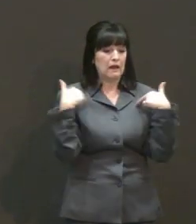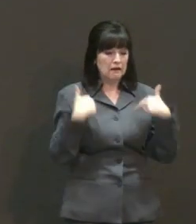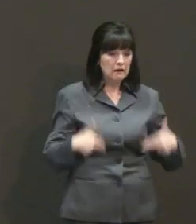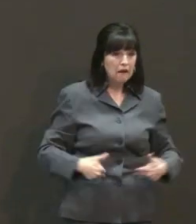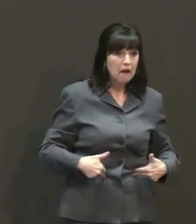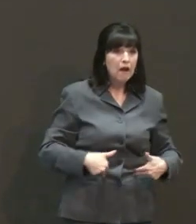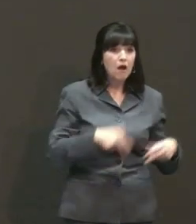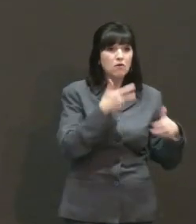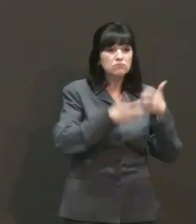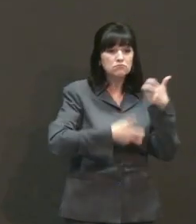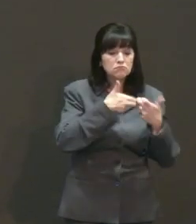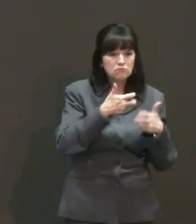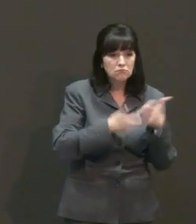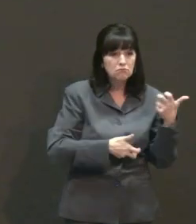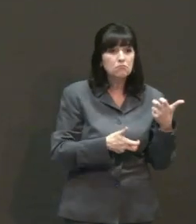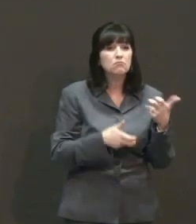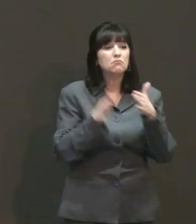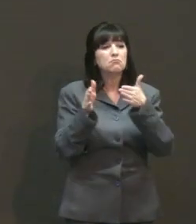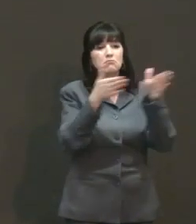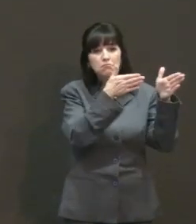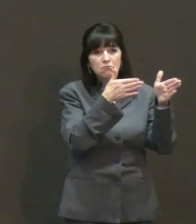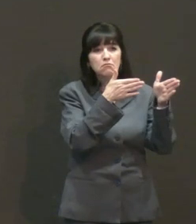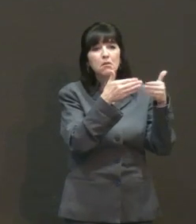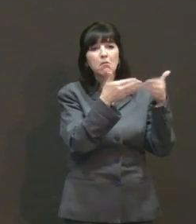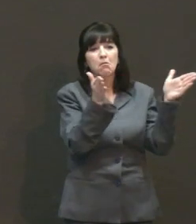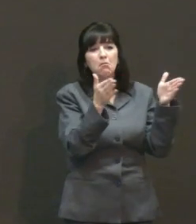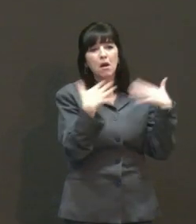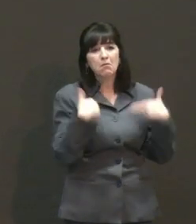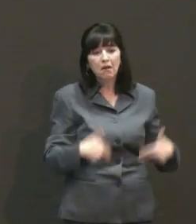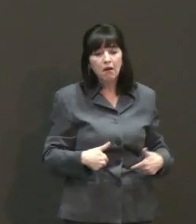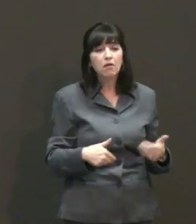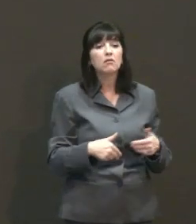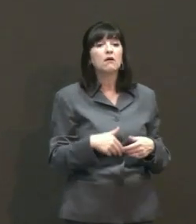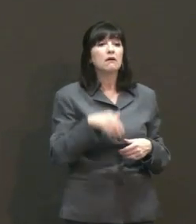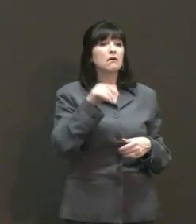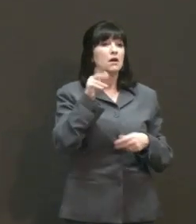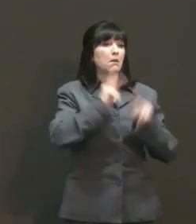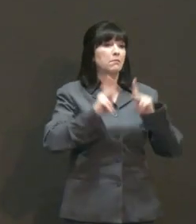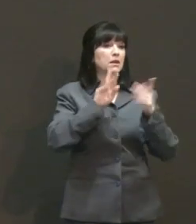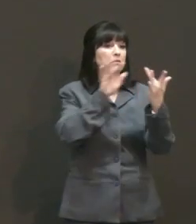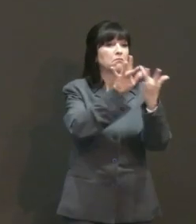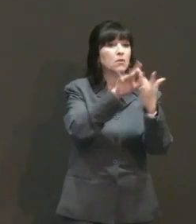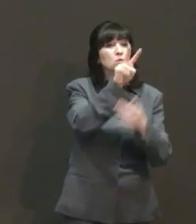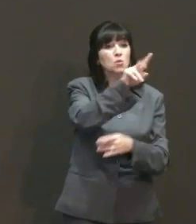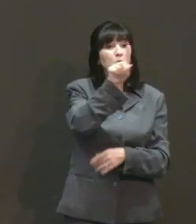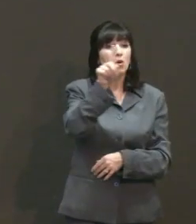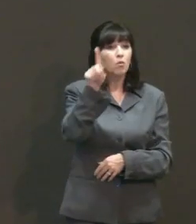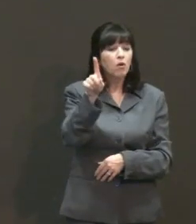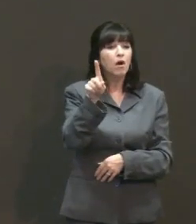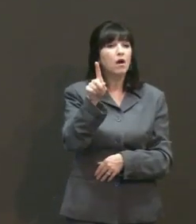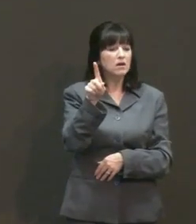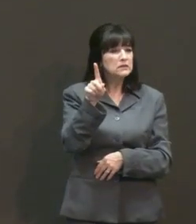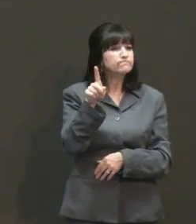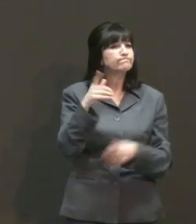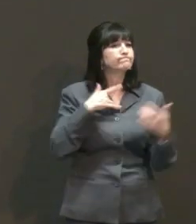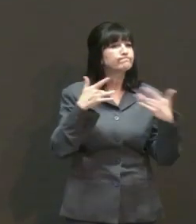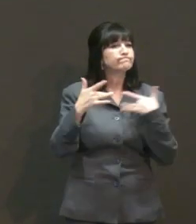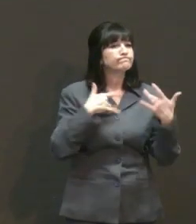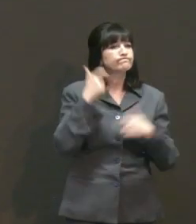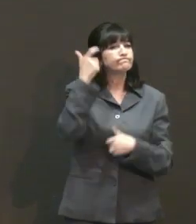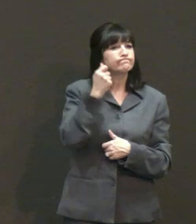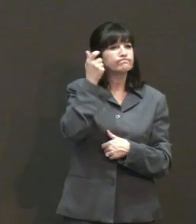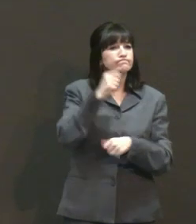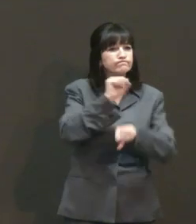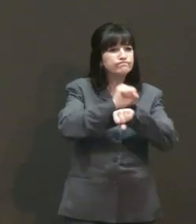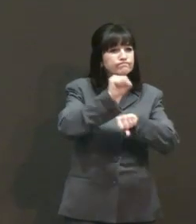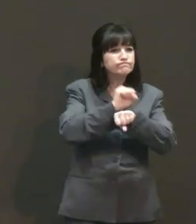health. If it was a call about unemployment insurance, or if they needed assistance from one of the many partners that work with meal deliveries